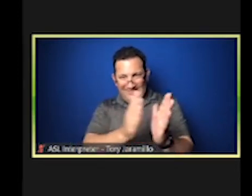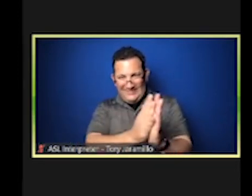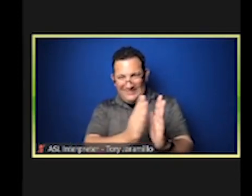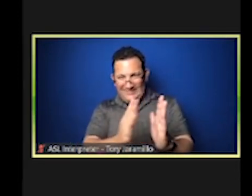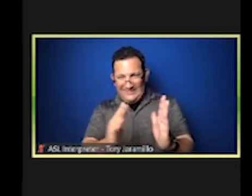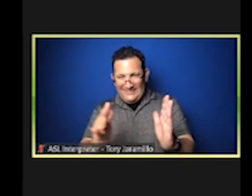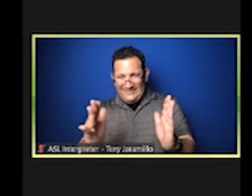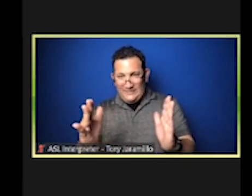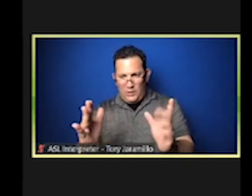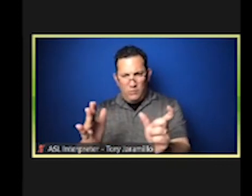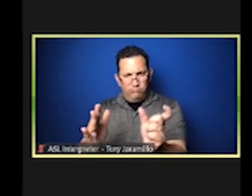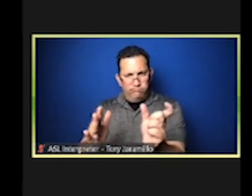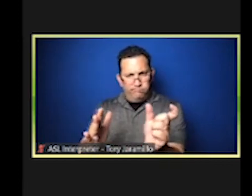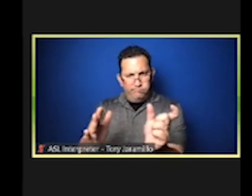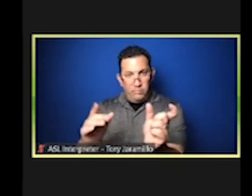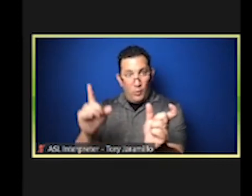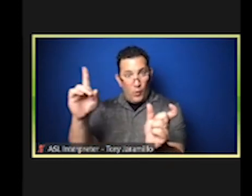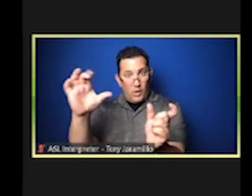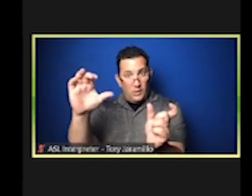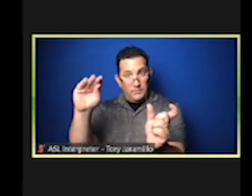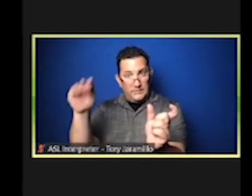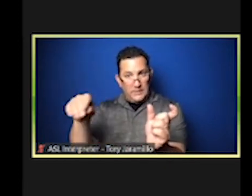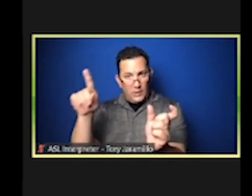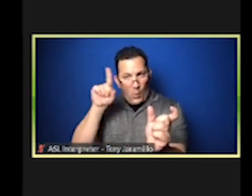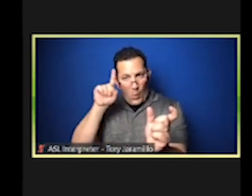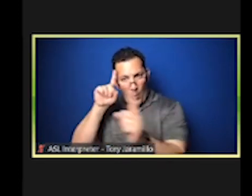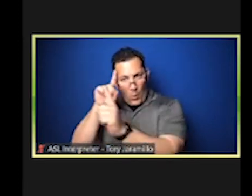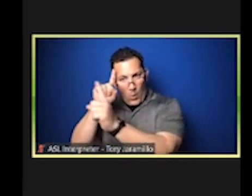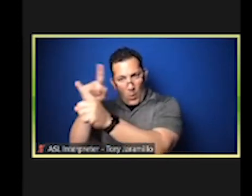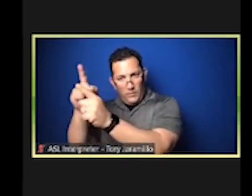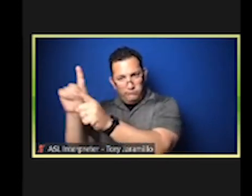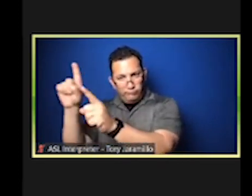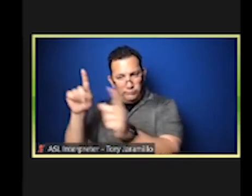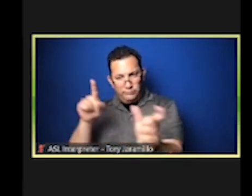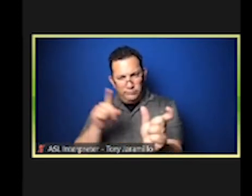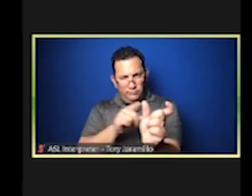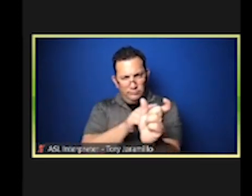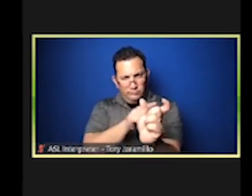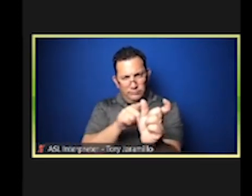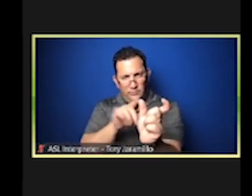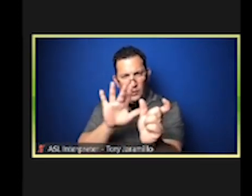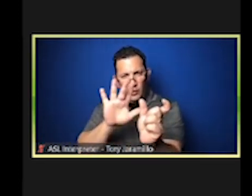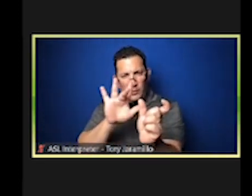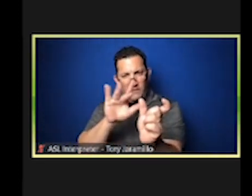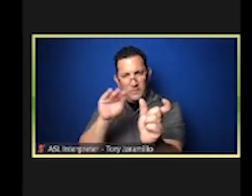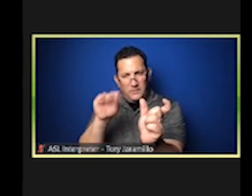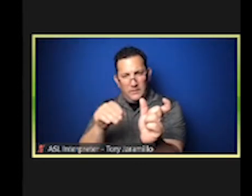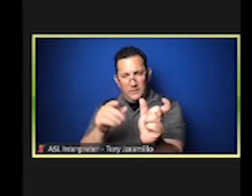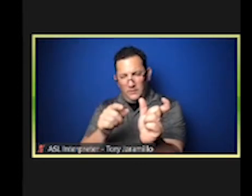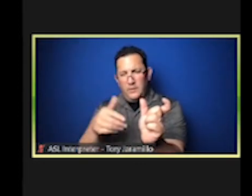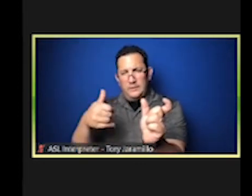full completion, 100% target, and this student is 25% along the way.